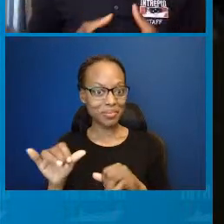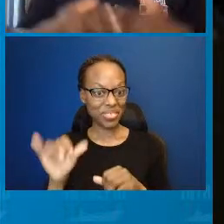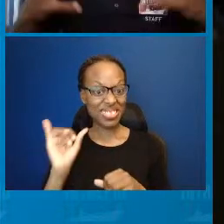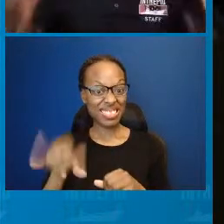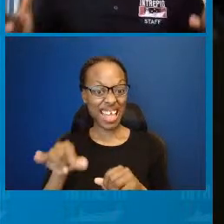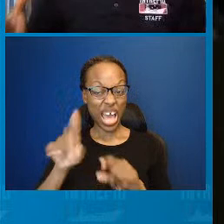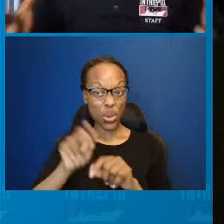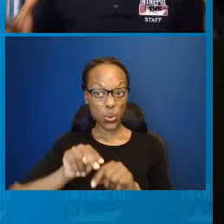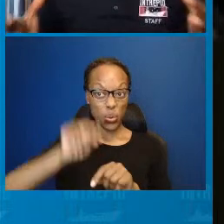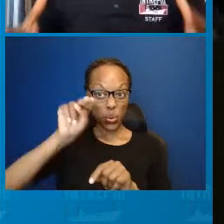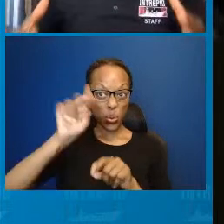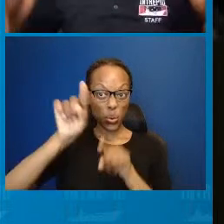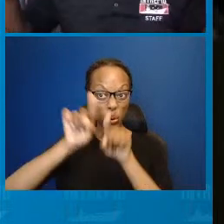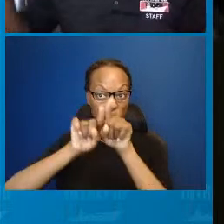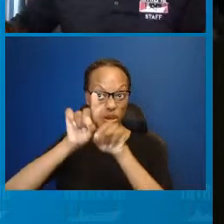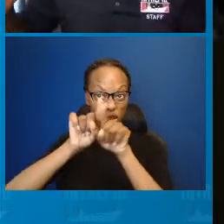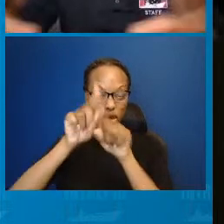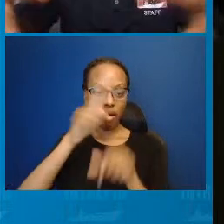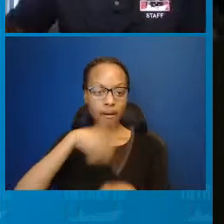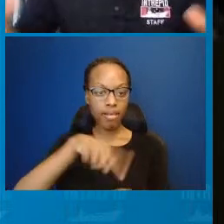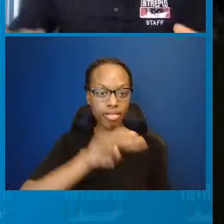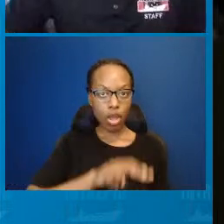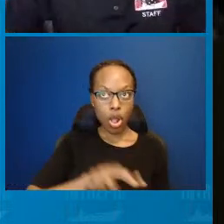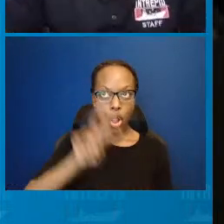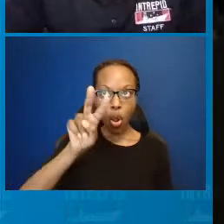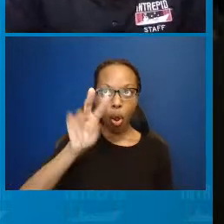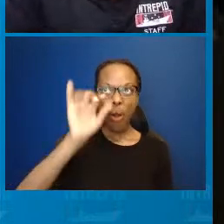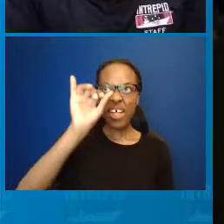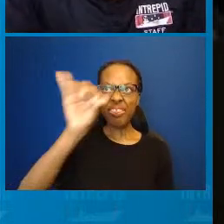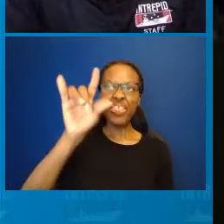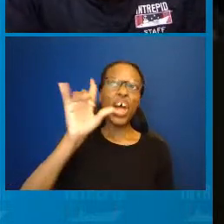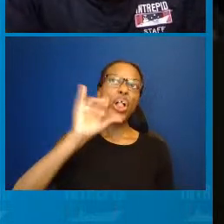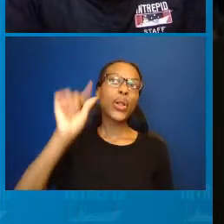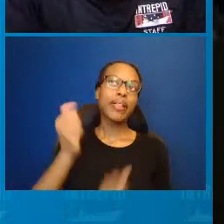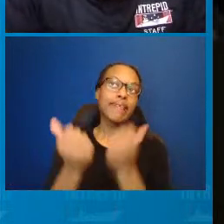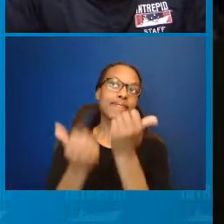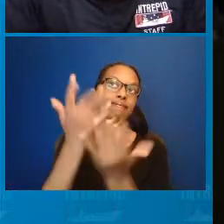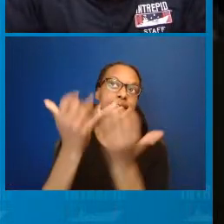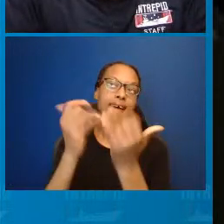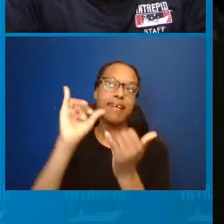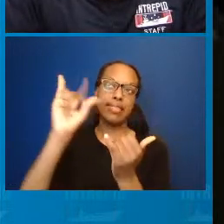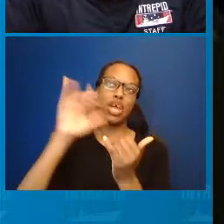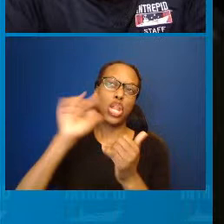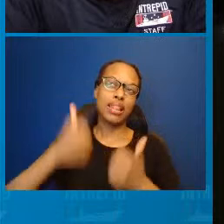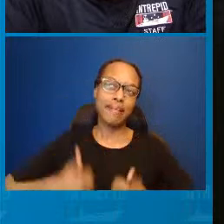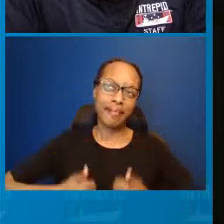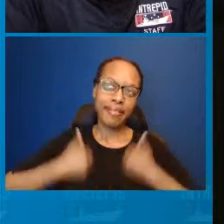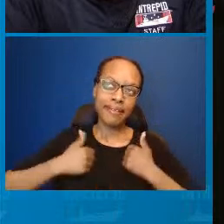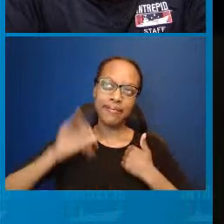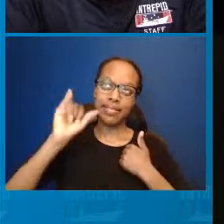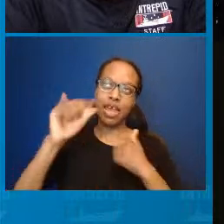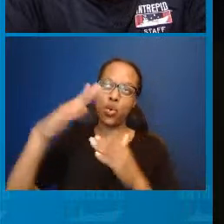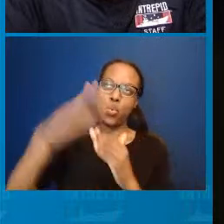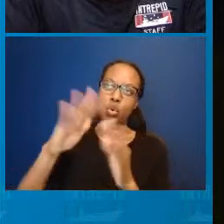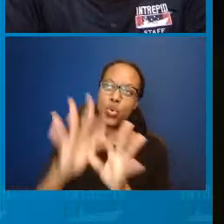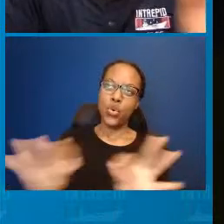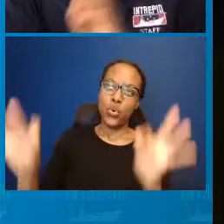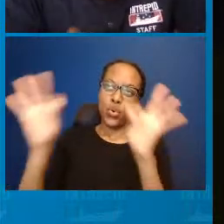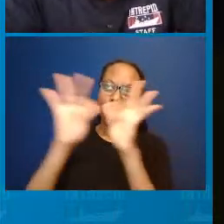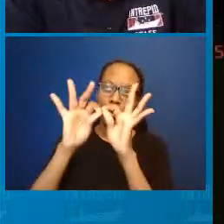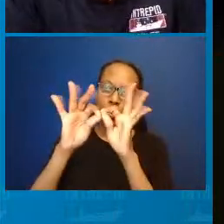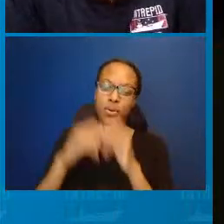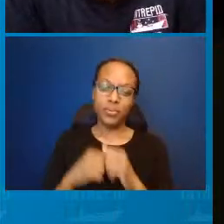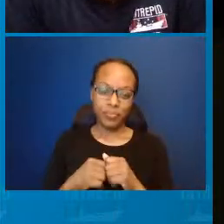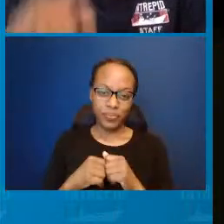and signified life and signified what they all treated as important, right? So even looking up at the night sky